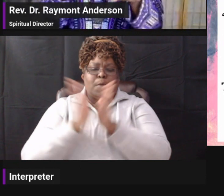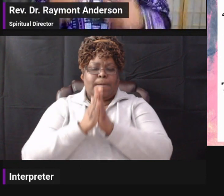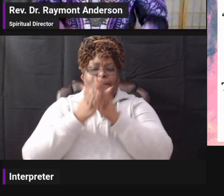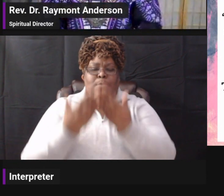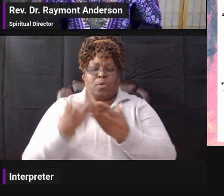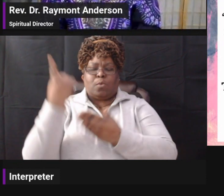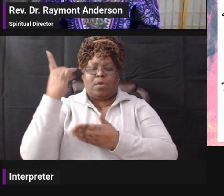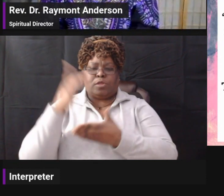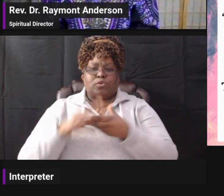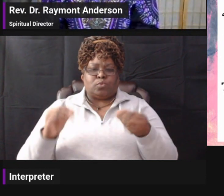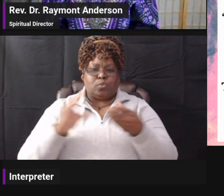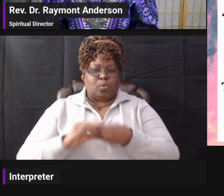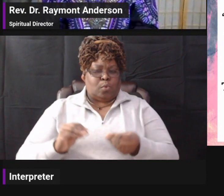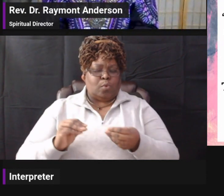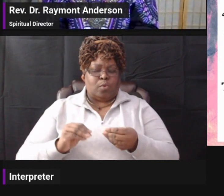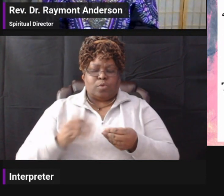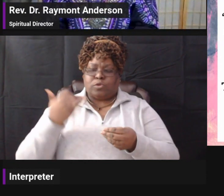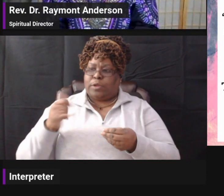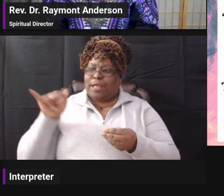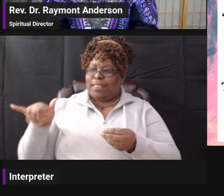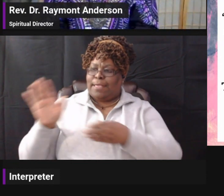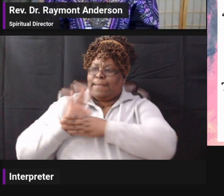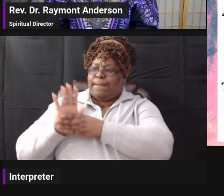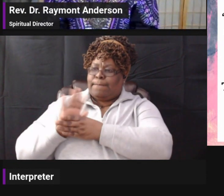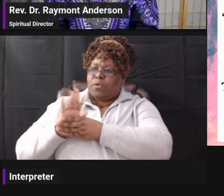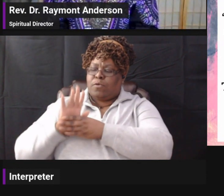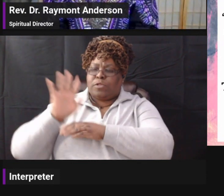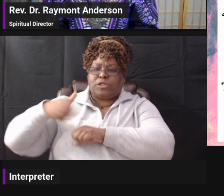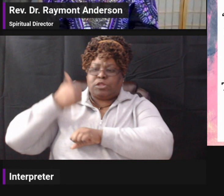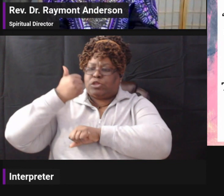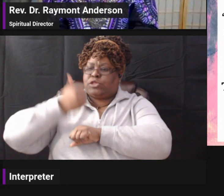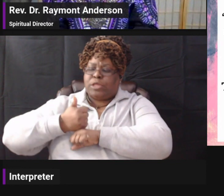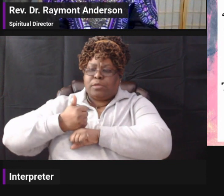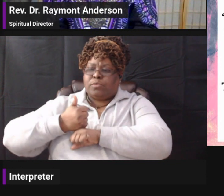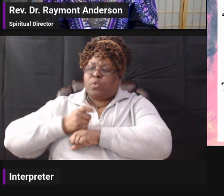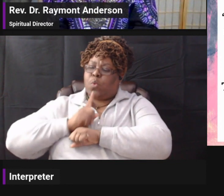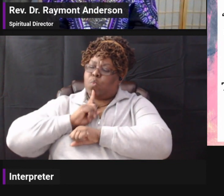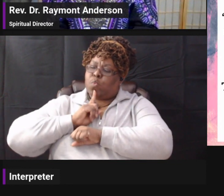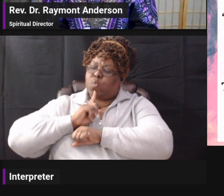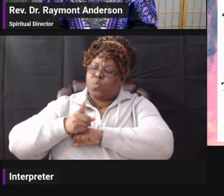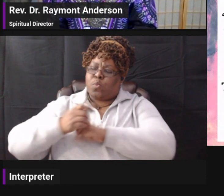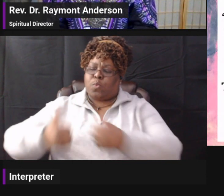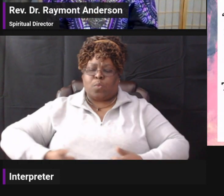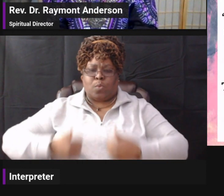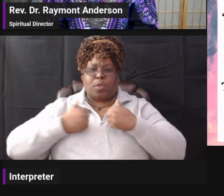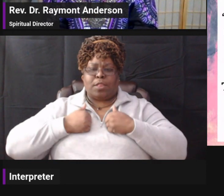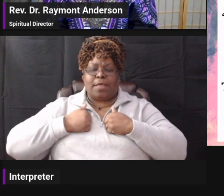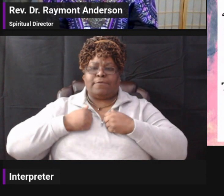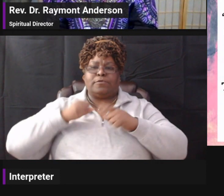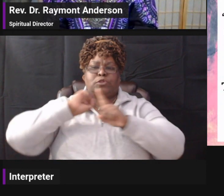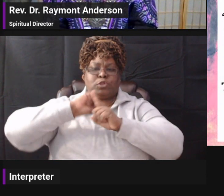I put it into one story. So The Handmaid's Tale is based upon